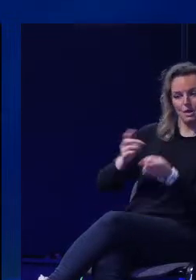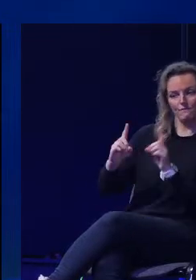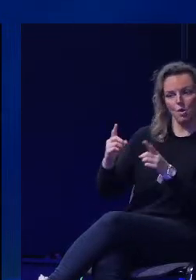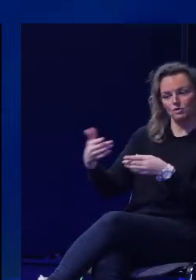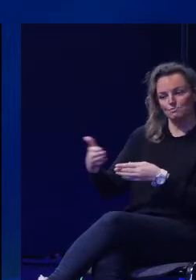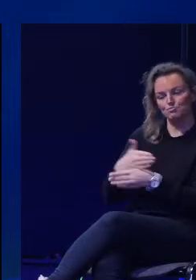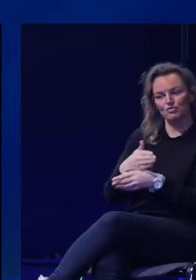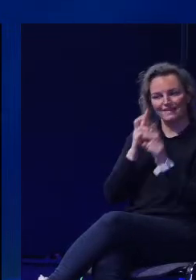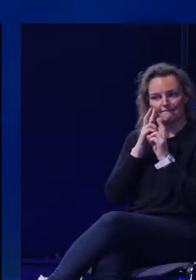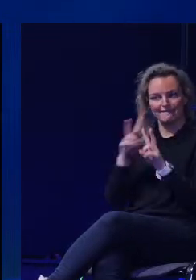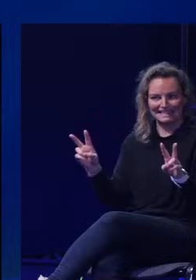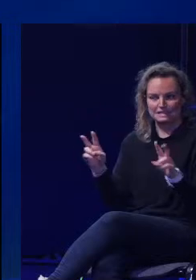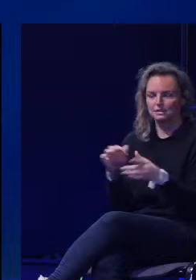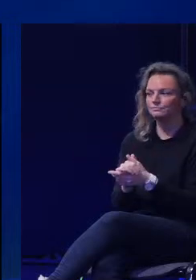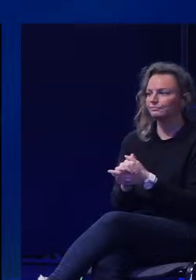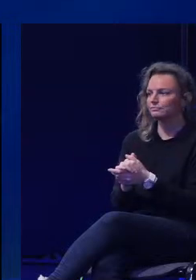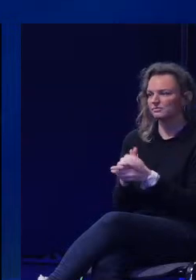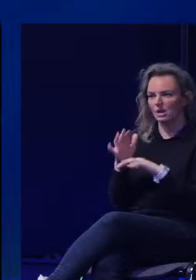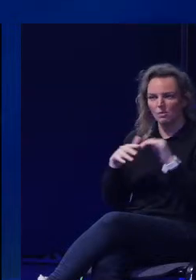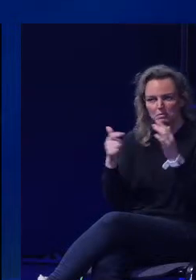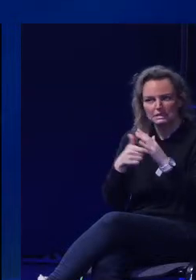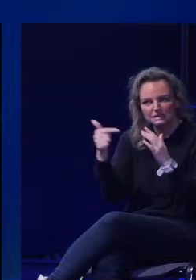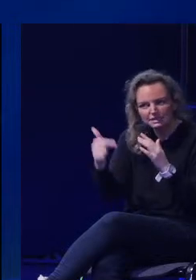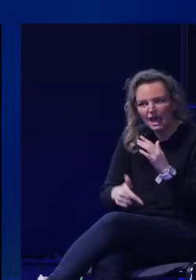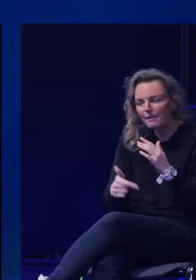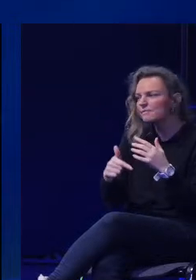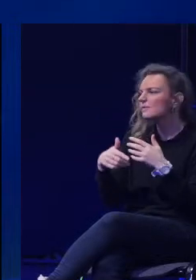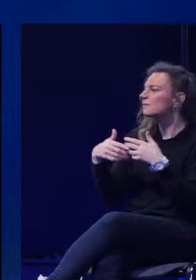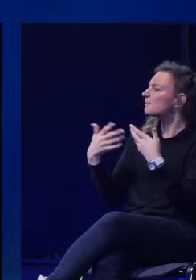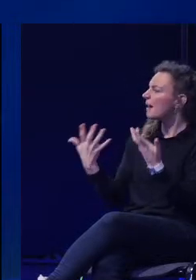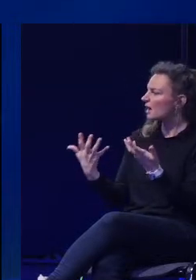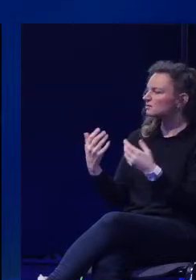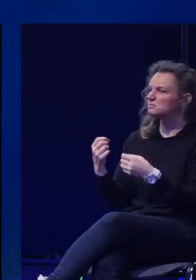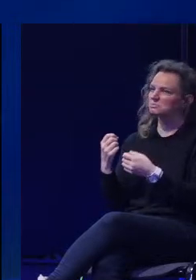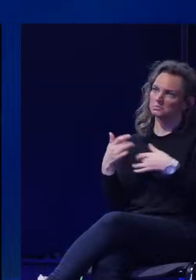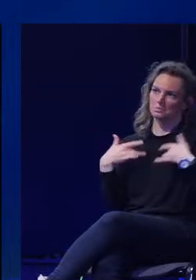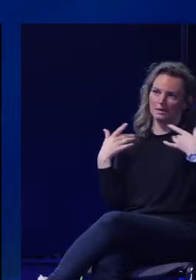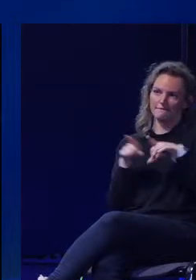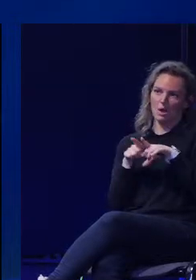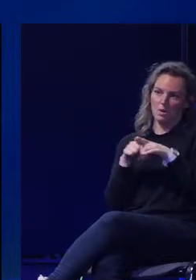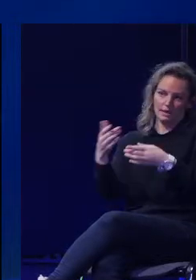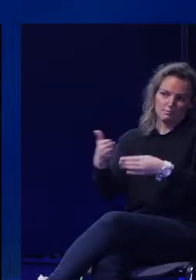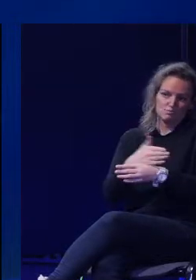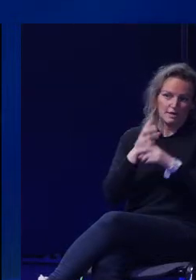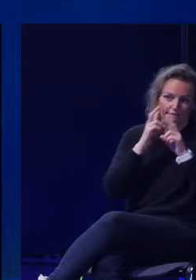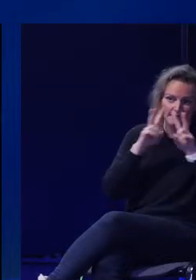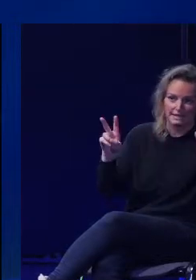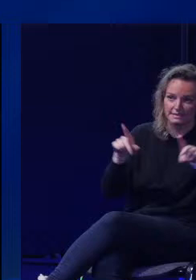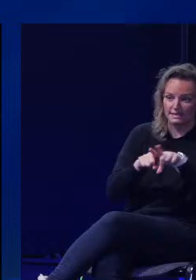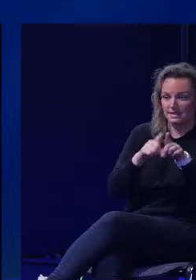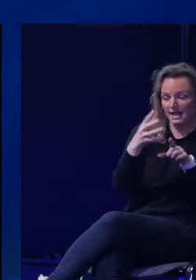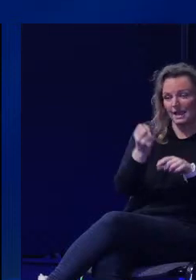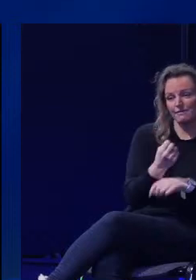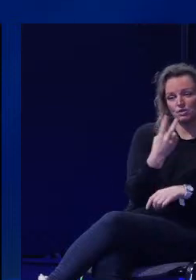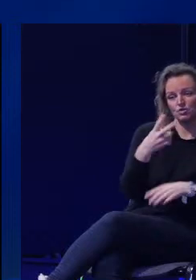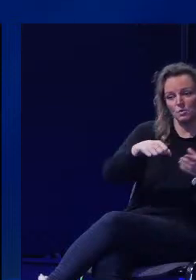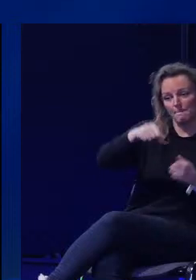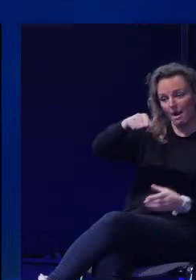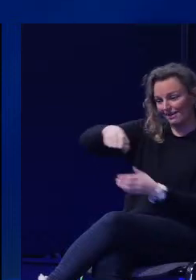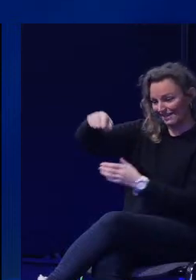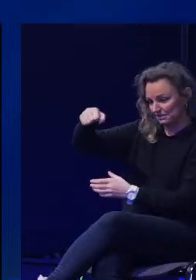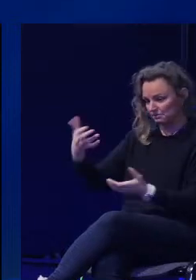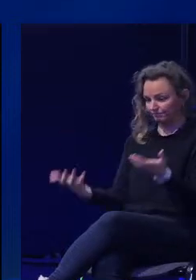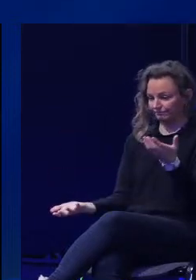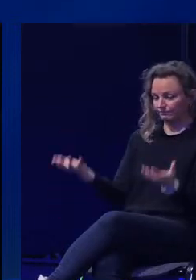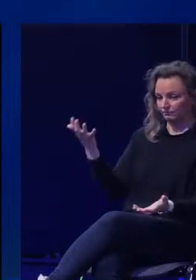on it. I will simply say that we typically think of it as having sort of two buckets. One bucket is creative benefits, and the other is